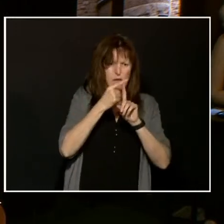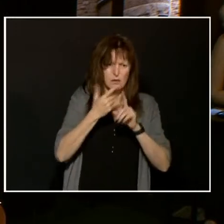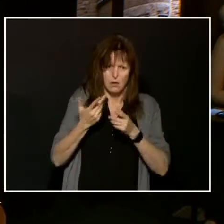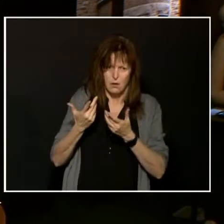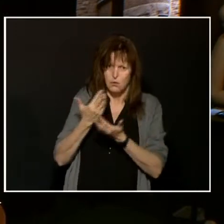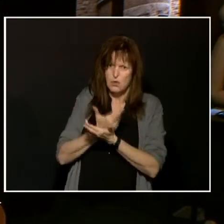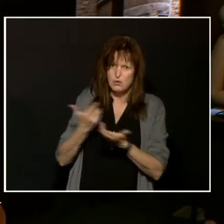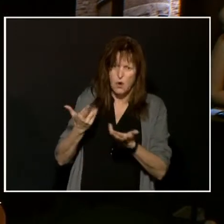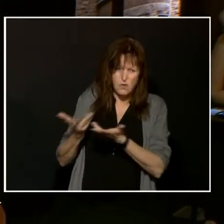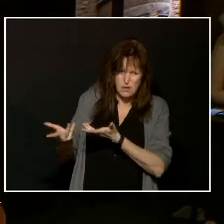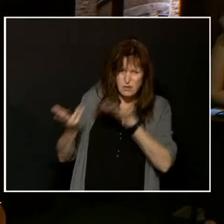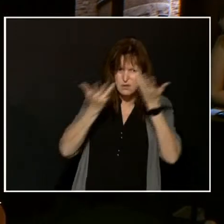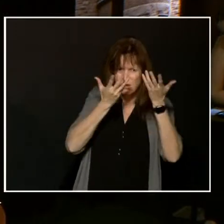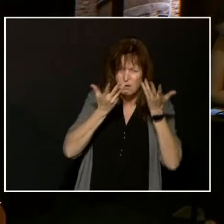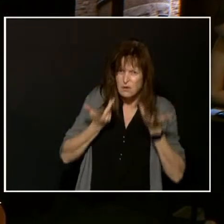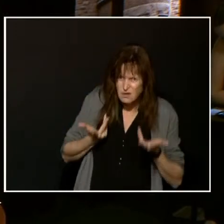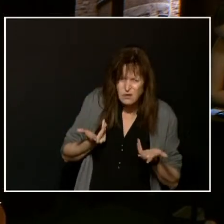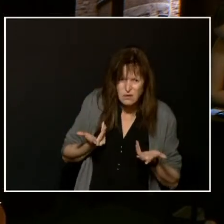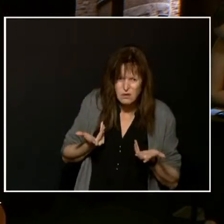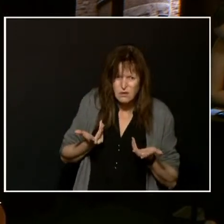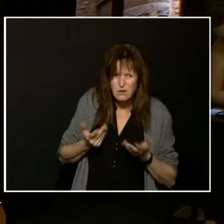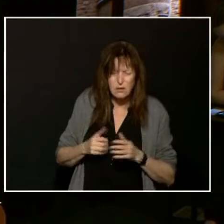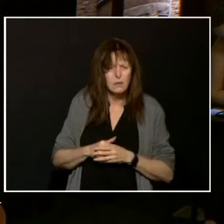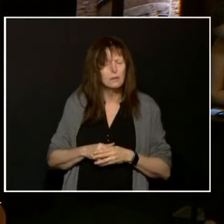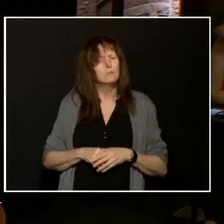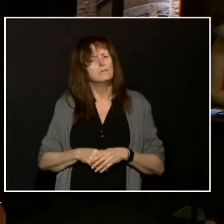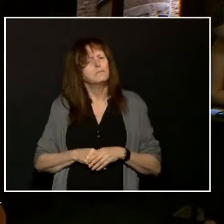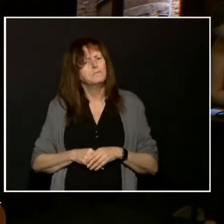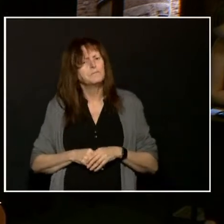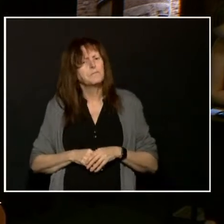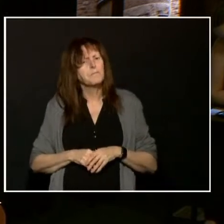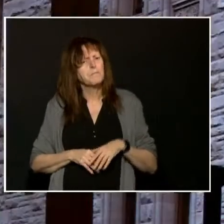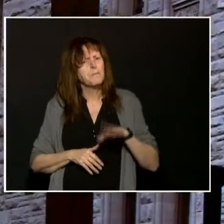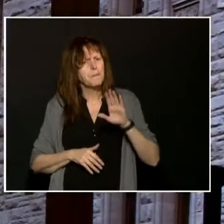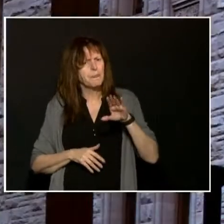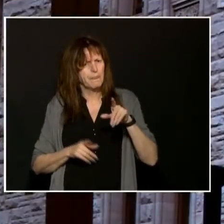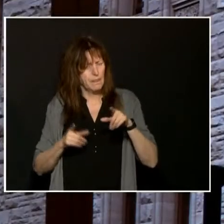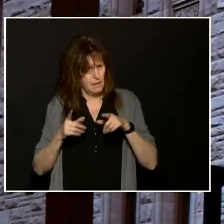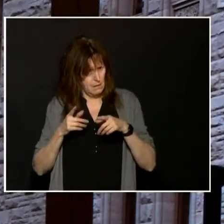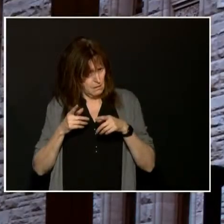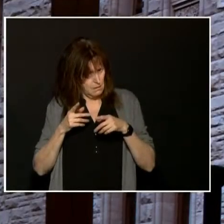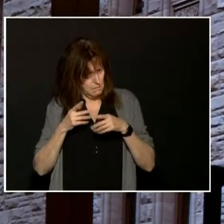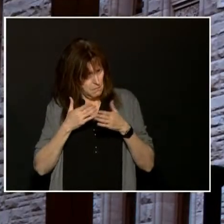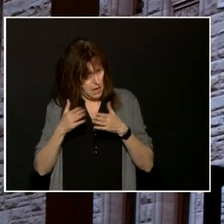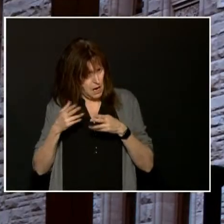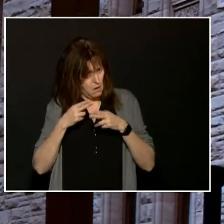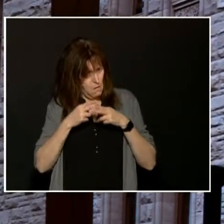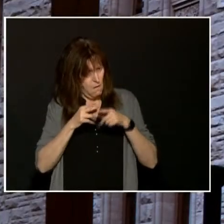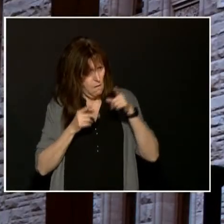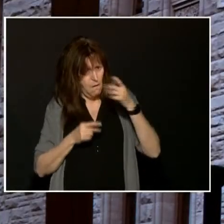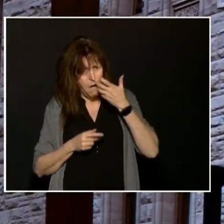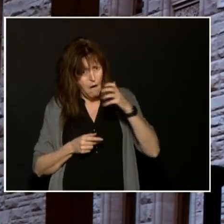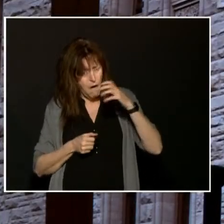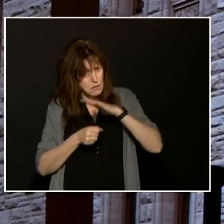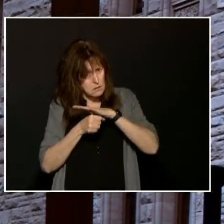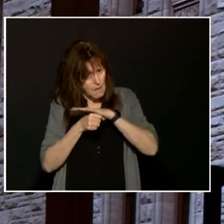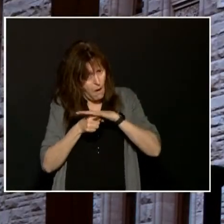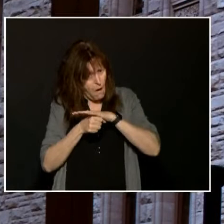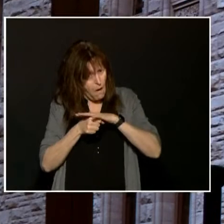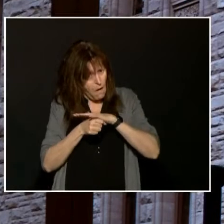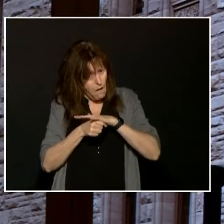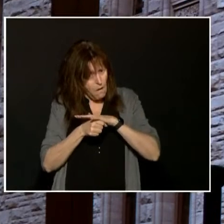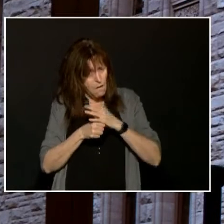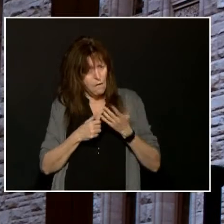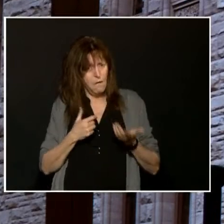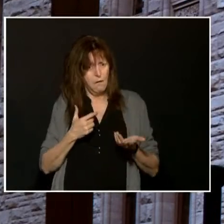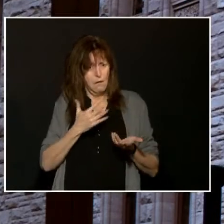problem. So I'm wondering, are there any plans to declare that city a hotspot, or is there anything more from the province's side that can be